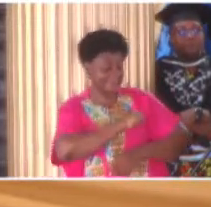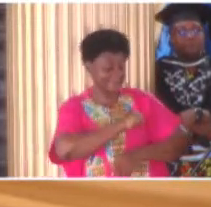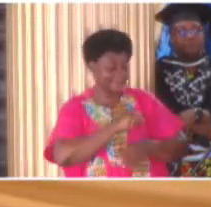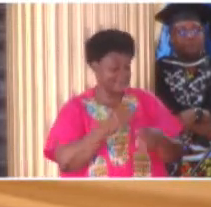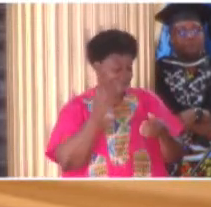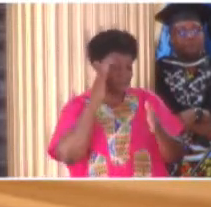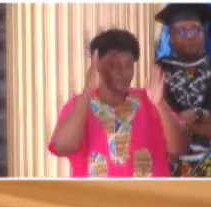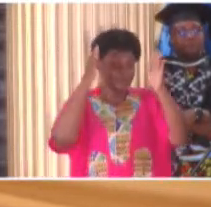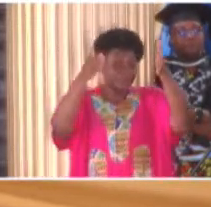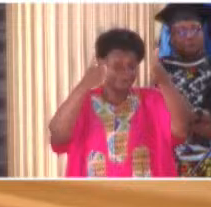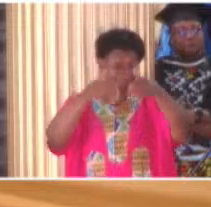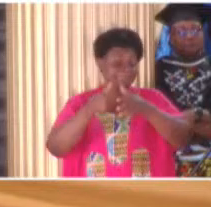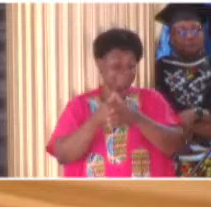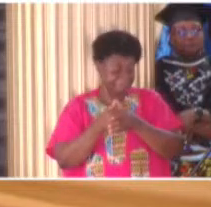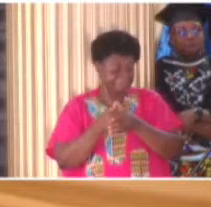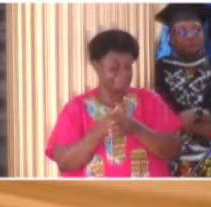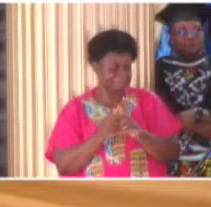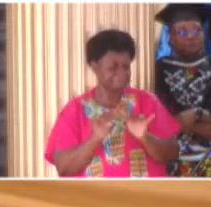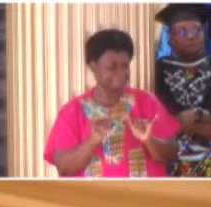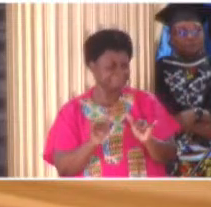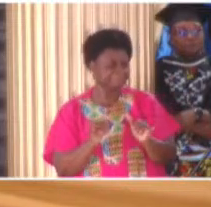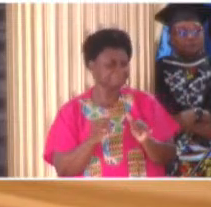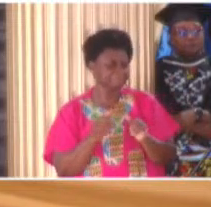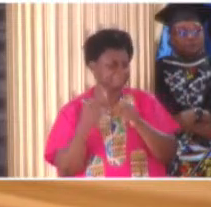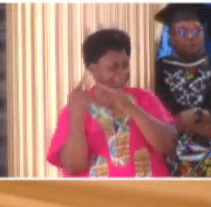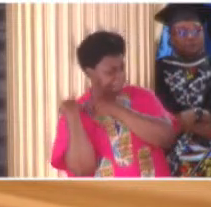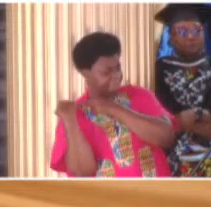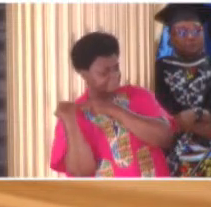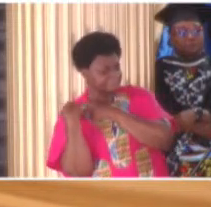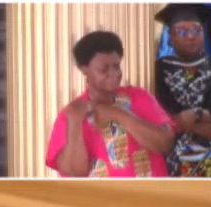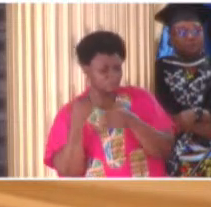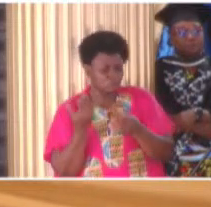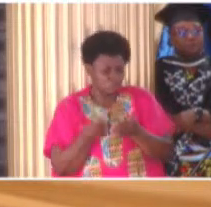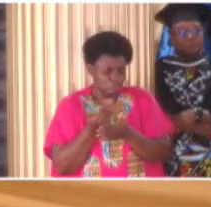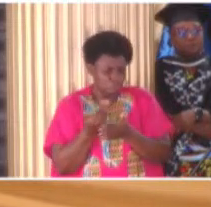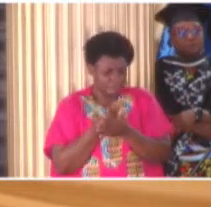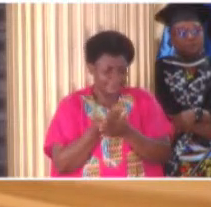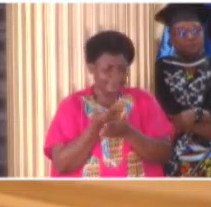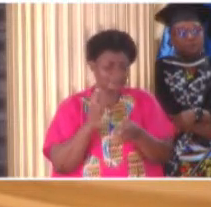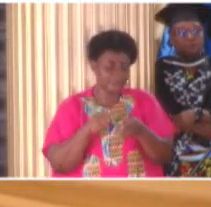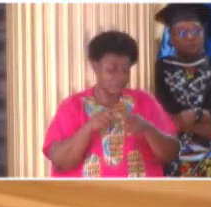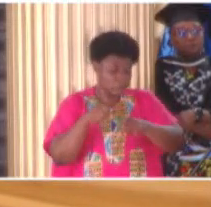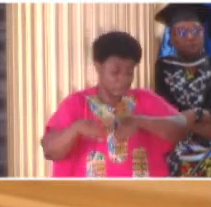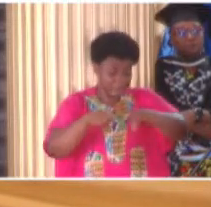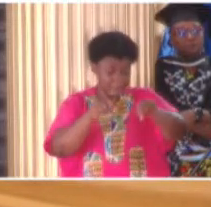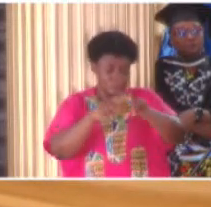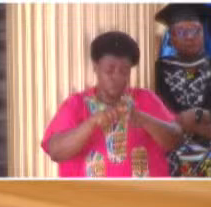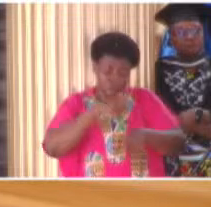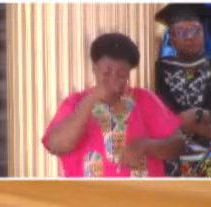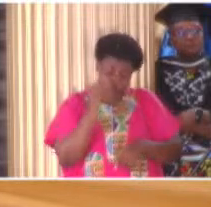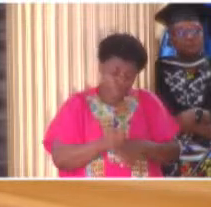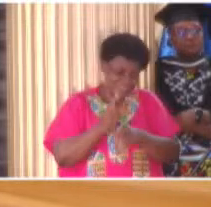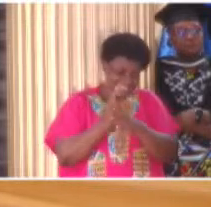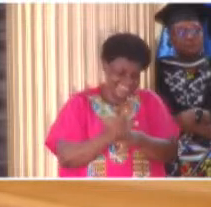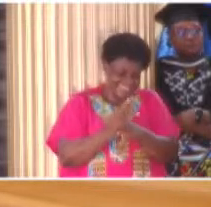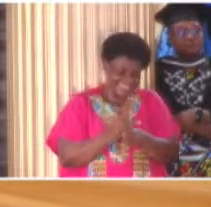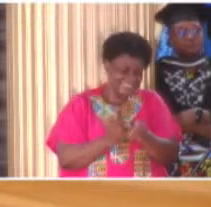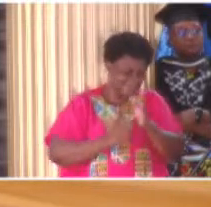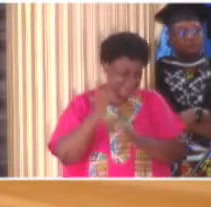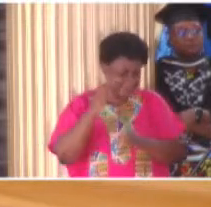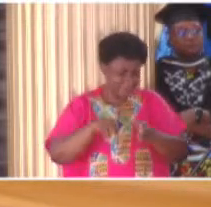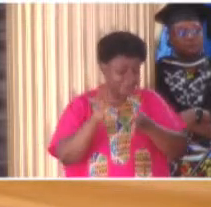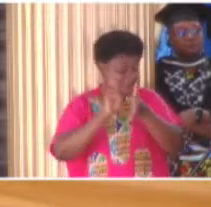ahead, we remain committed to reviewing and refining our strategies to ensure the sustainable development of the